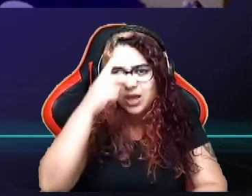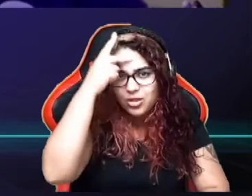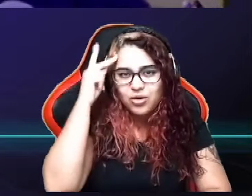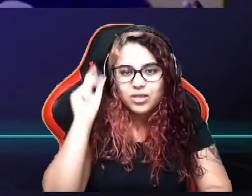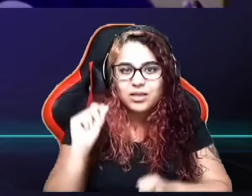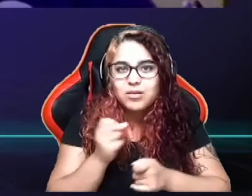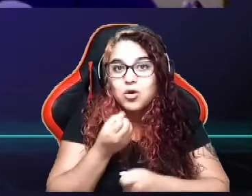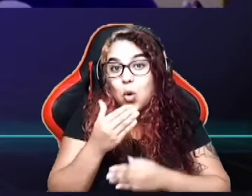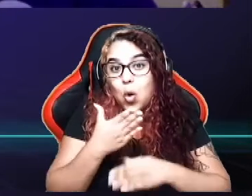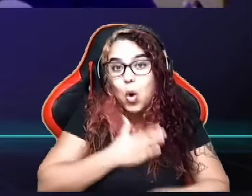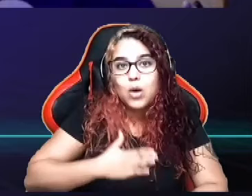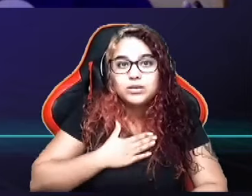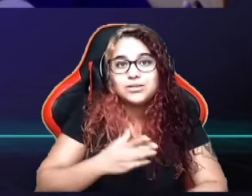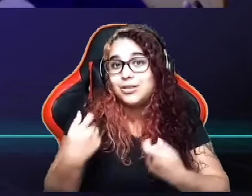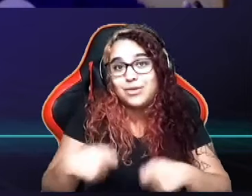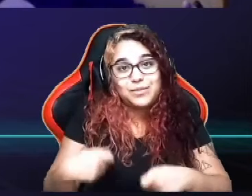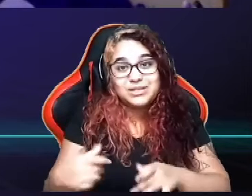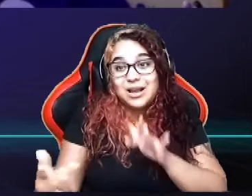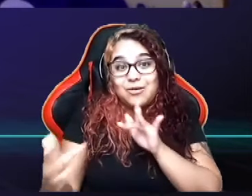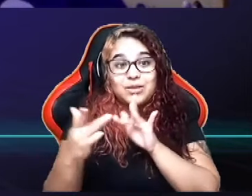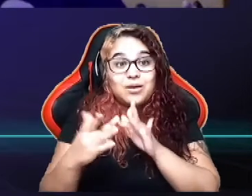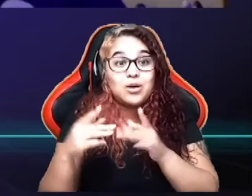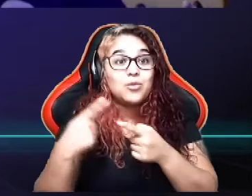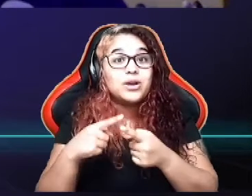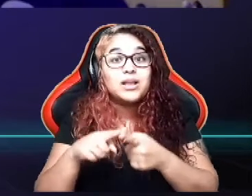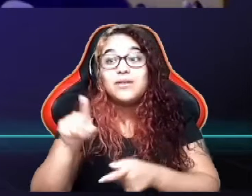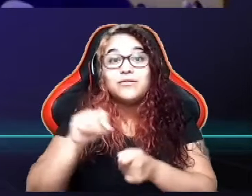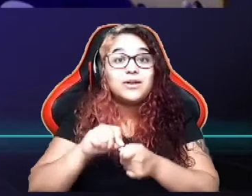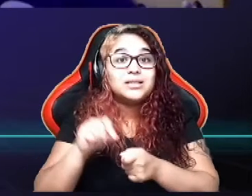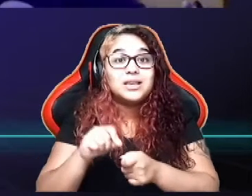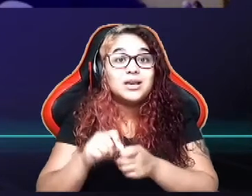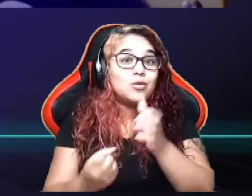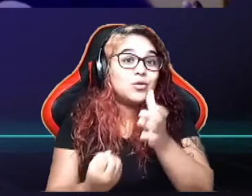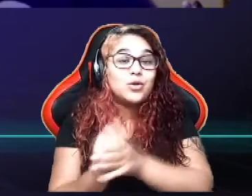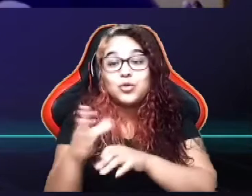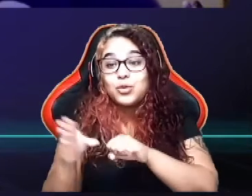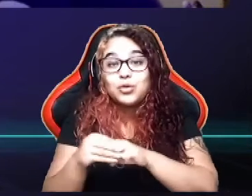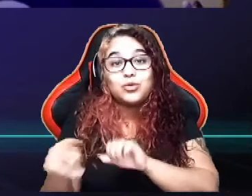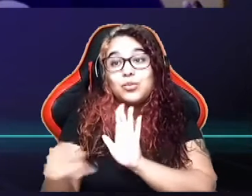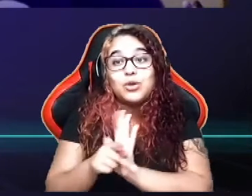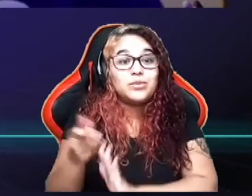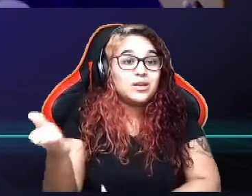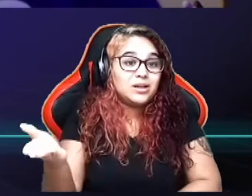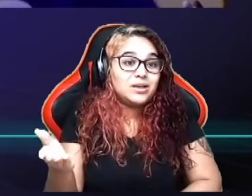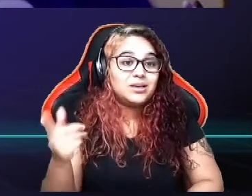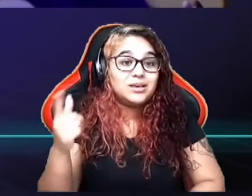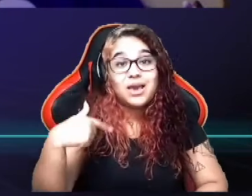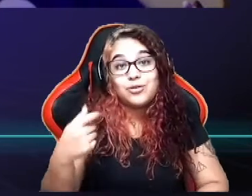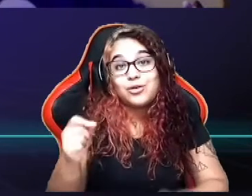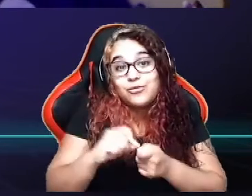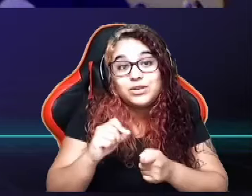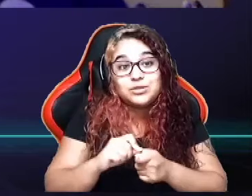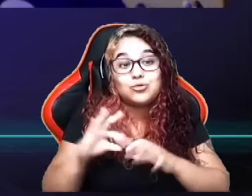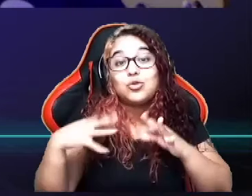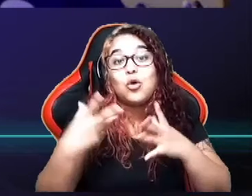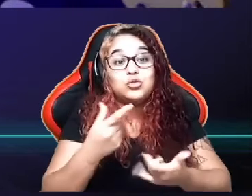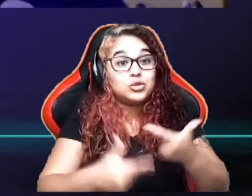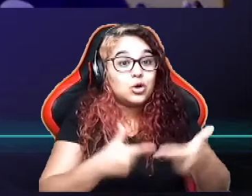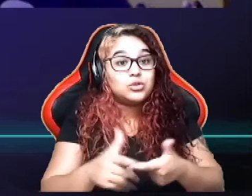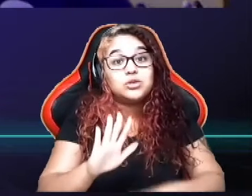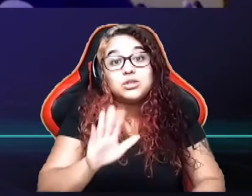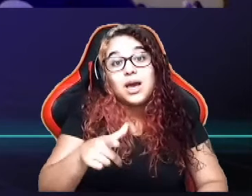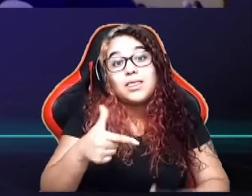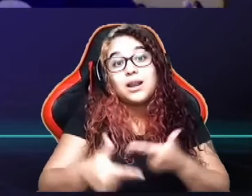product and you like the influencer, you don't even need to contact them. They're going to organically make content for your games,